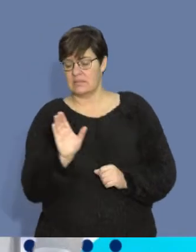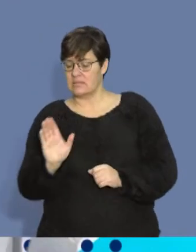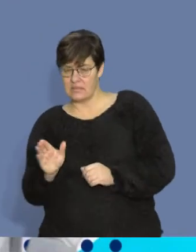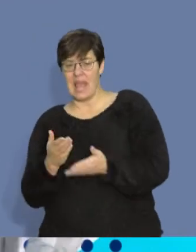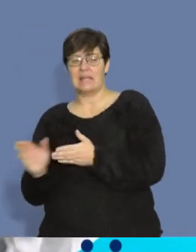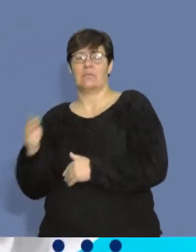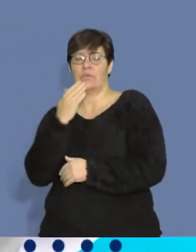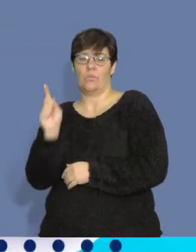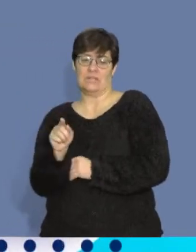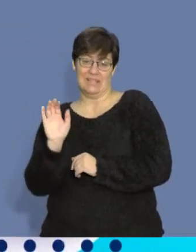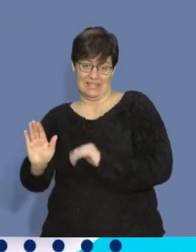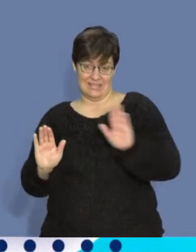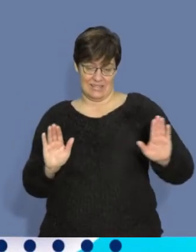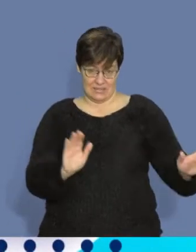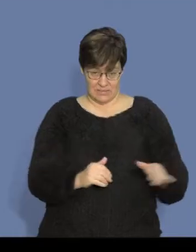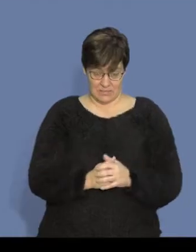two categories.